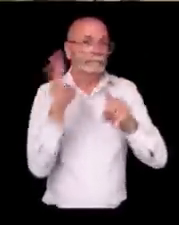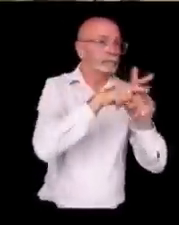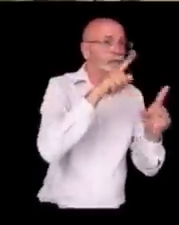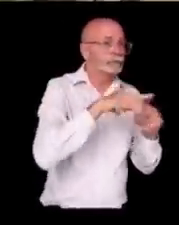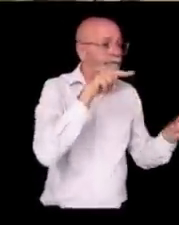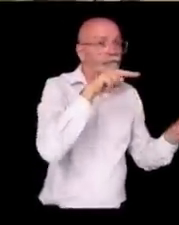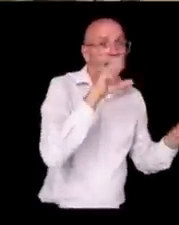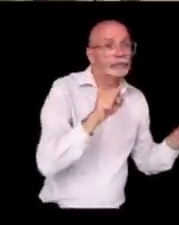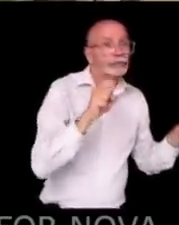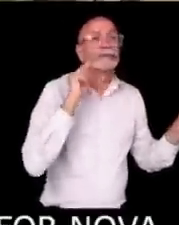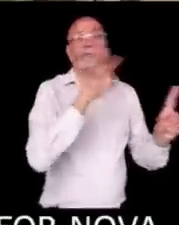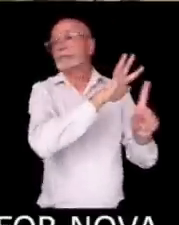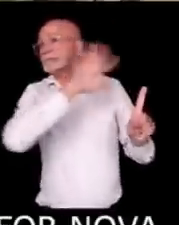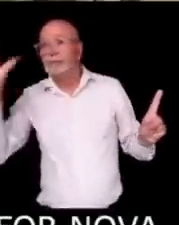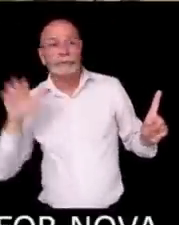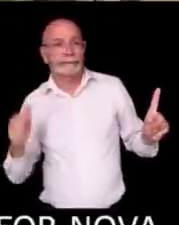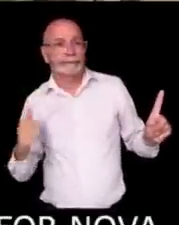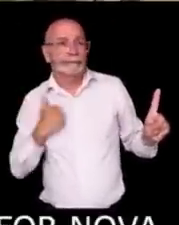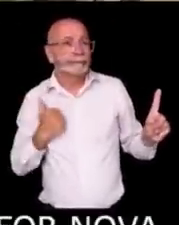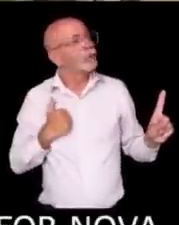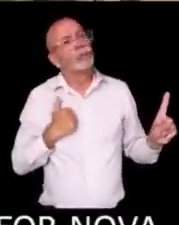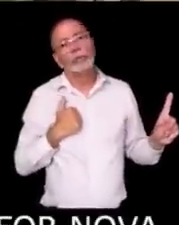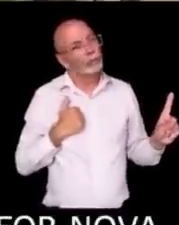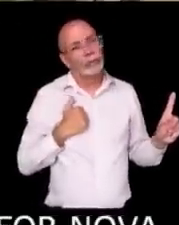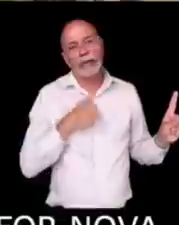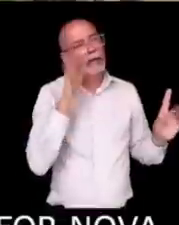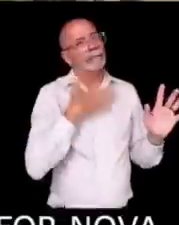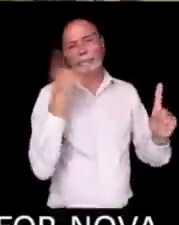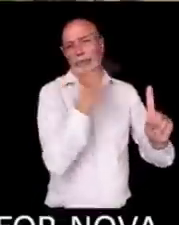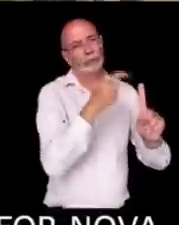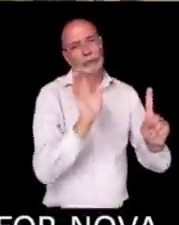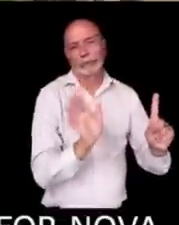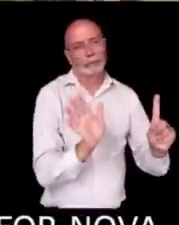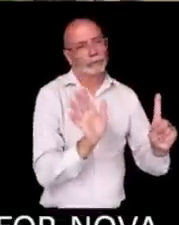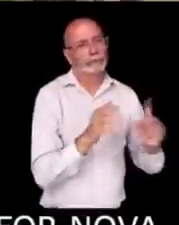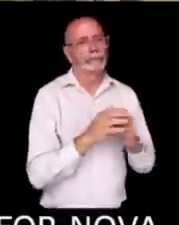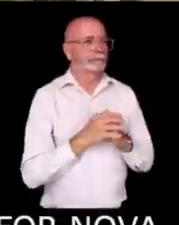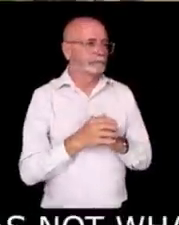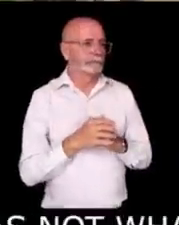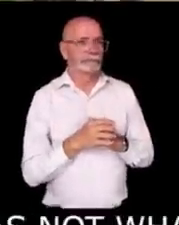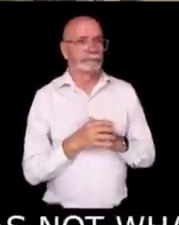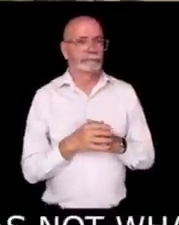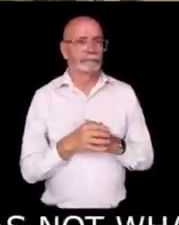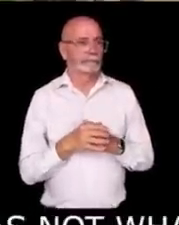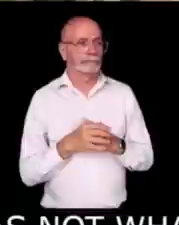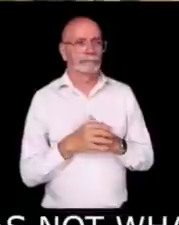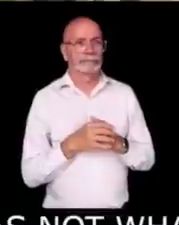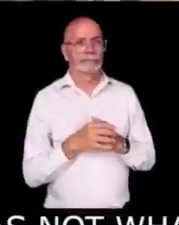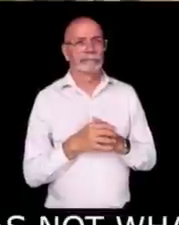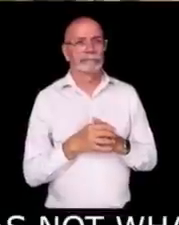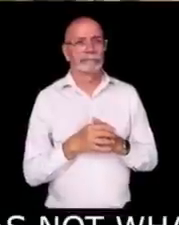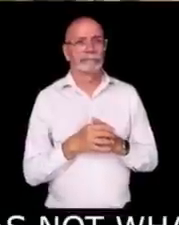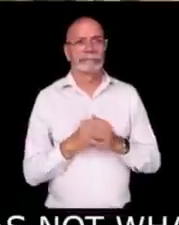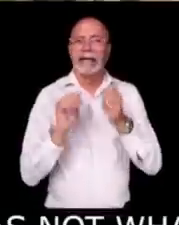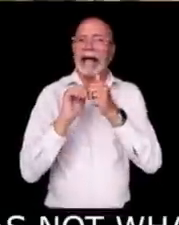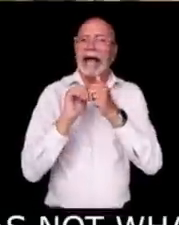more broadly, that was not what we were asked to do. The decision on relevance of our work